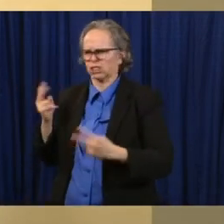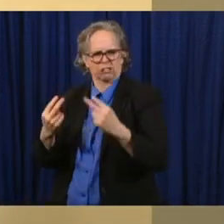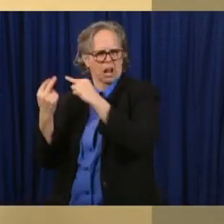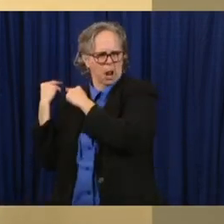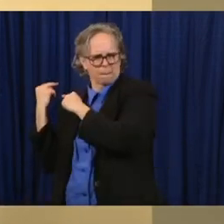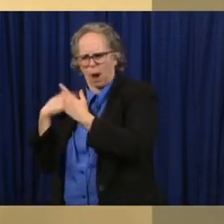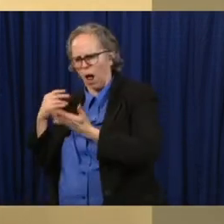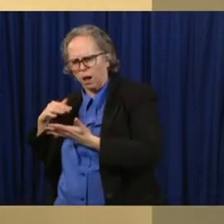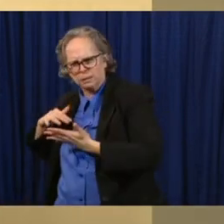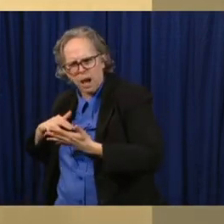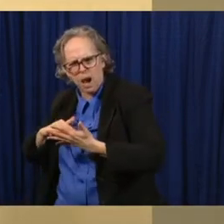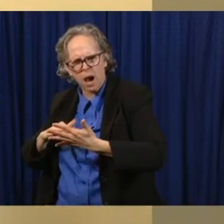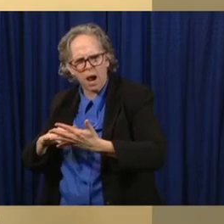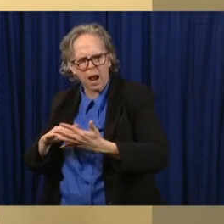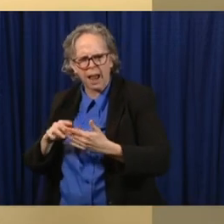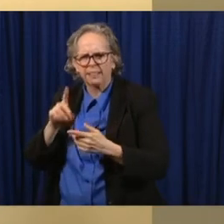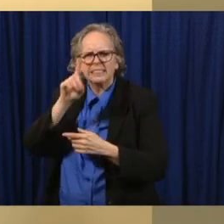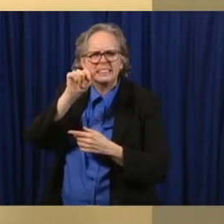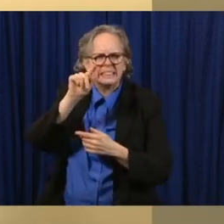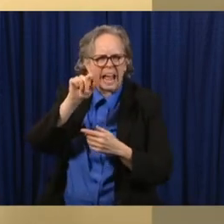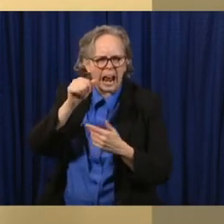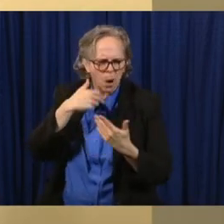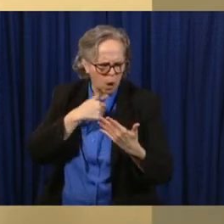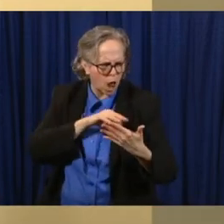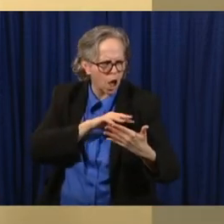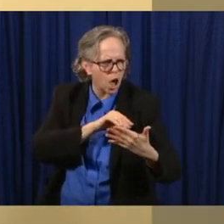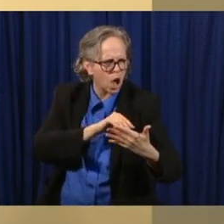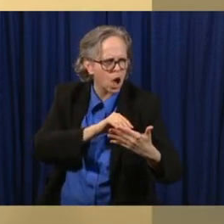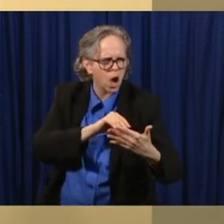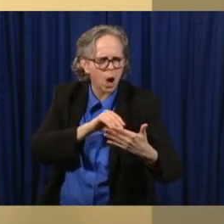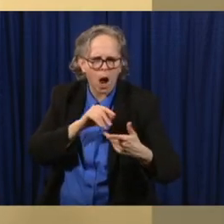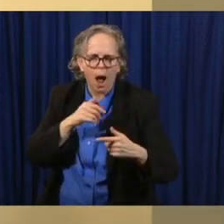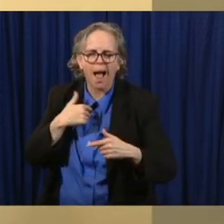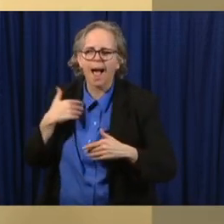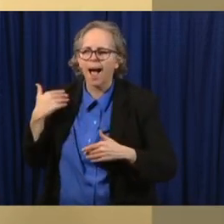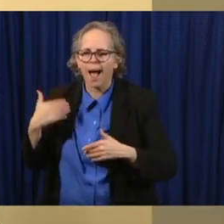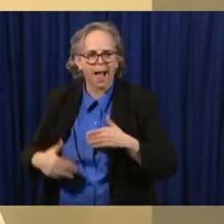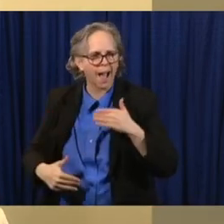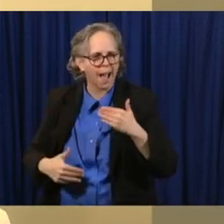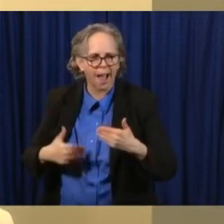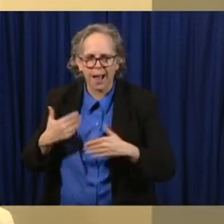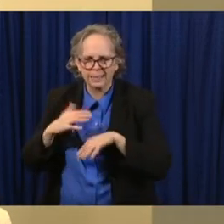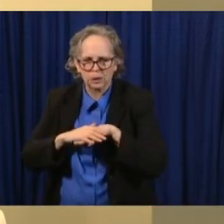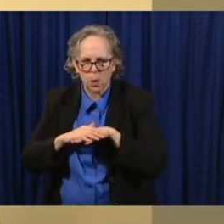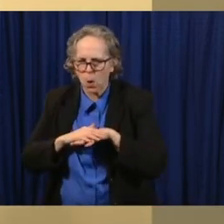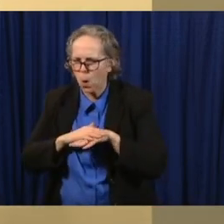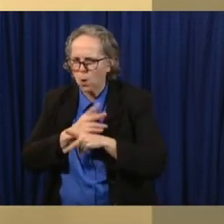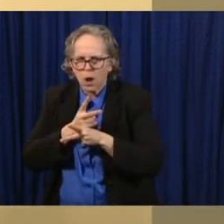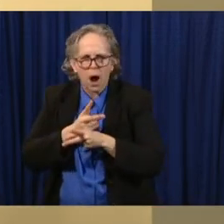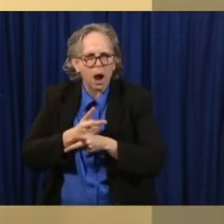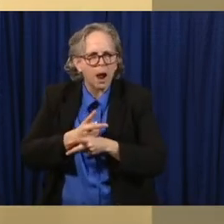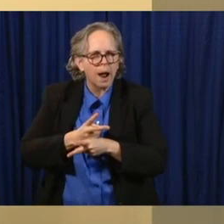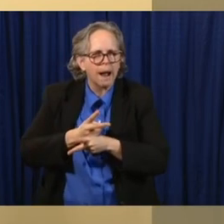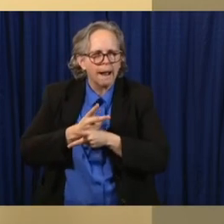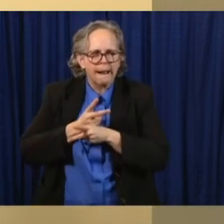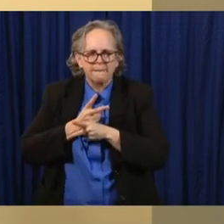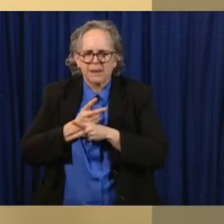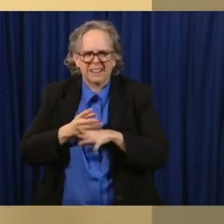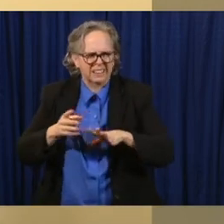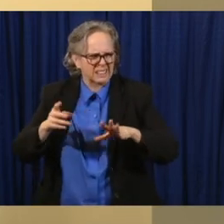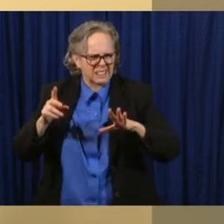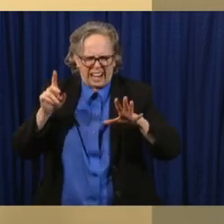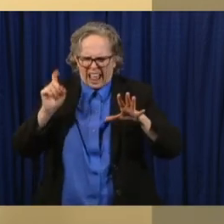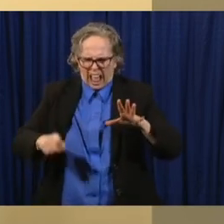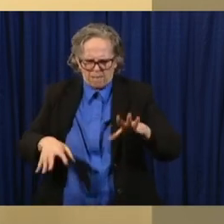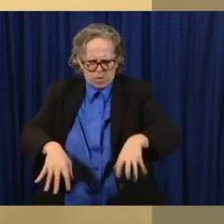have it, and go slow to go fast. We need to go slow to go fast, because when things go